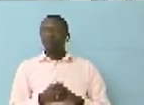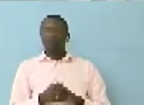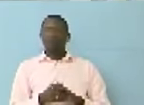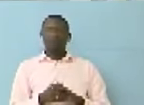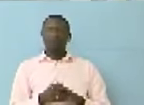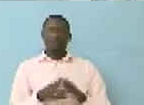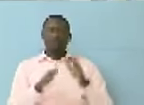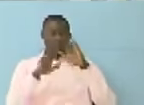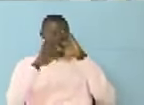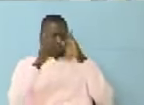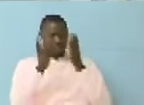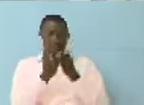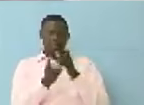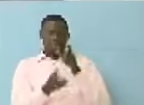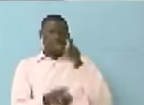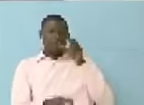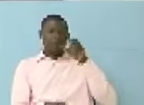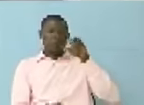General. General.